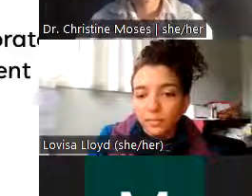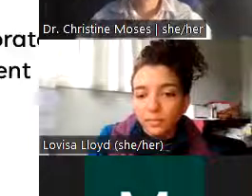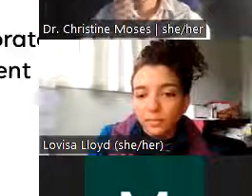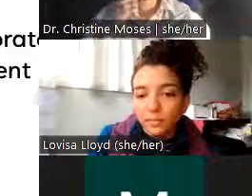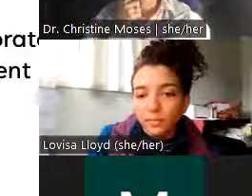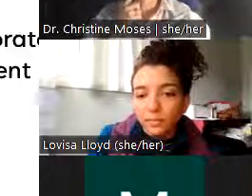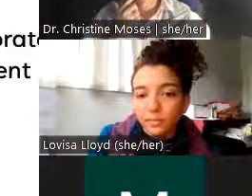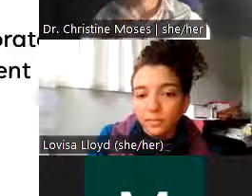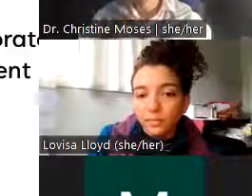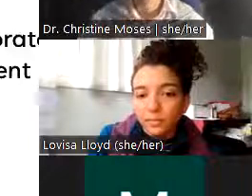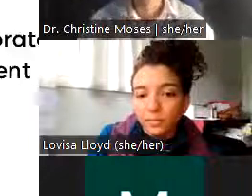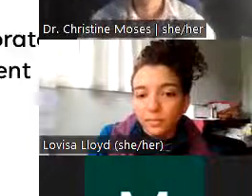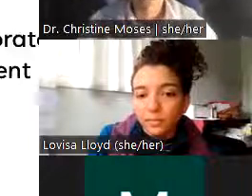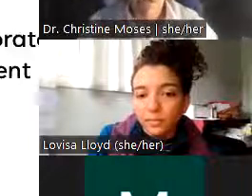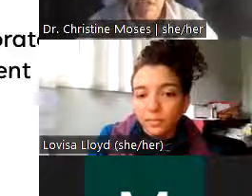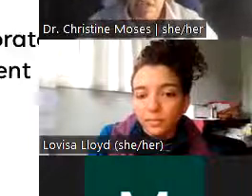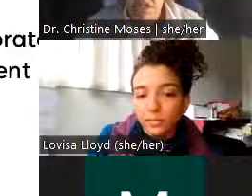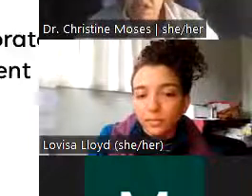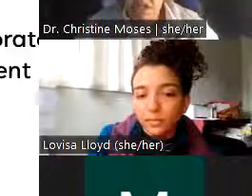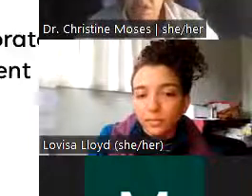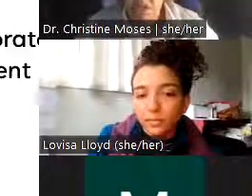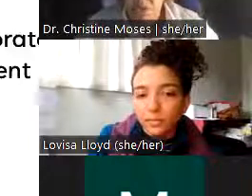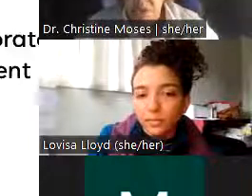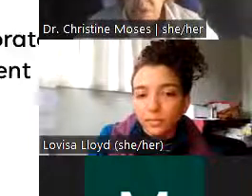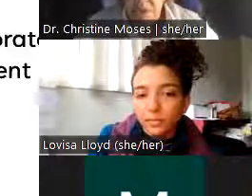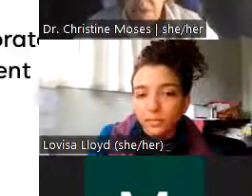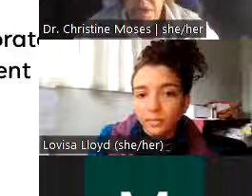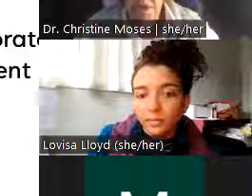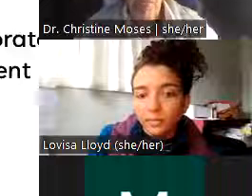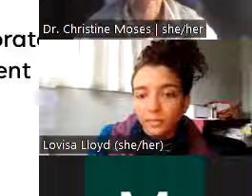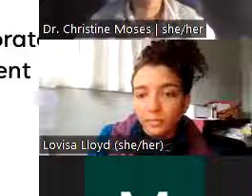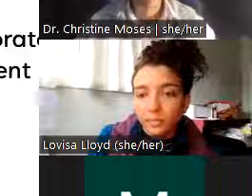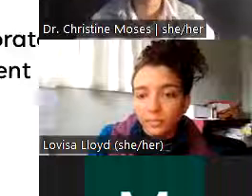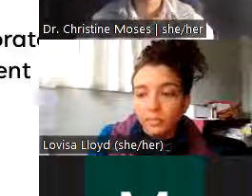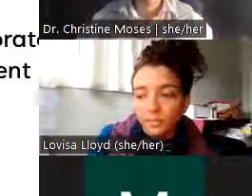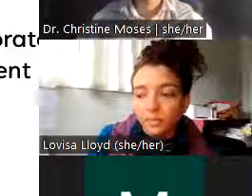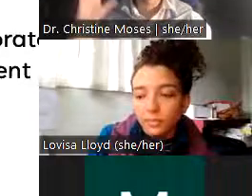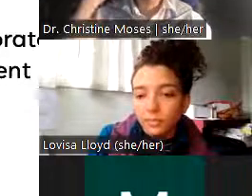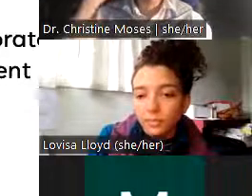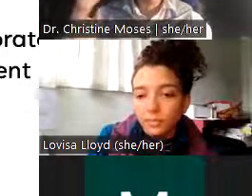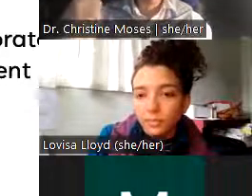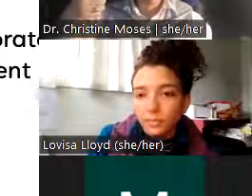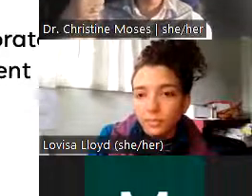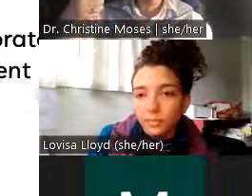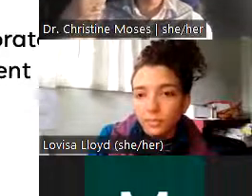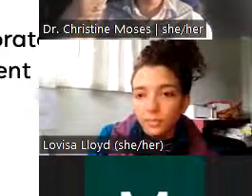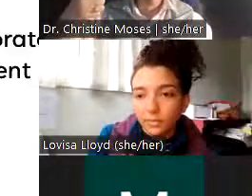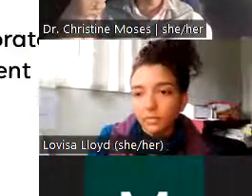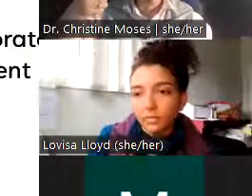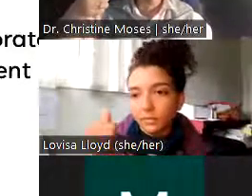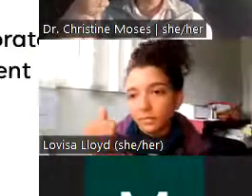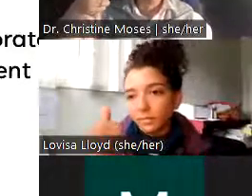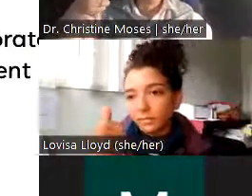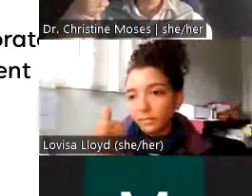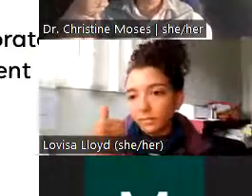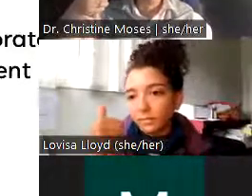to be kept in confidence and honor the decisions of the group. May I please have thumbs up to these